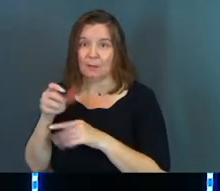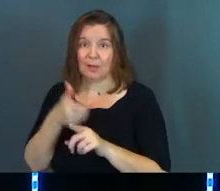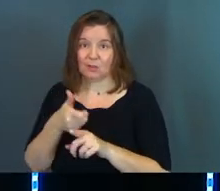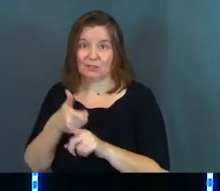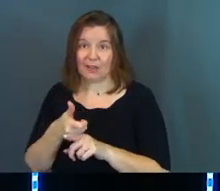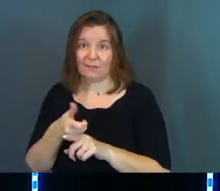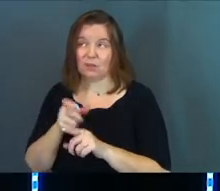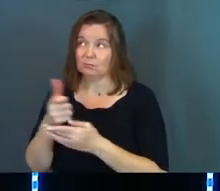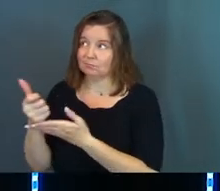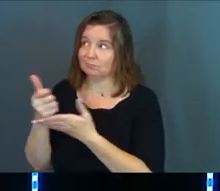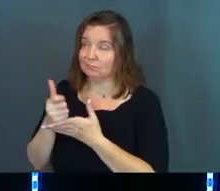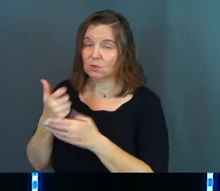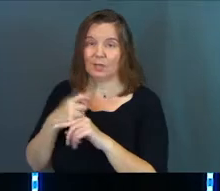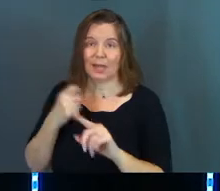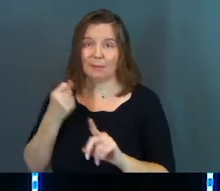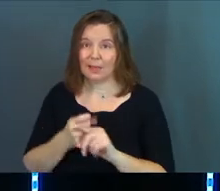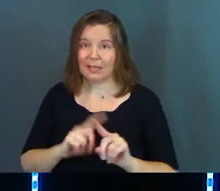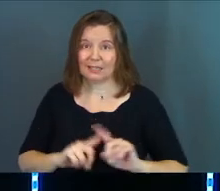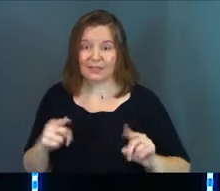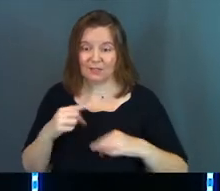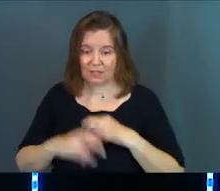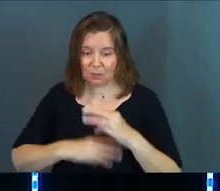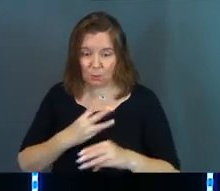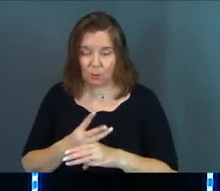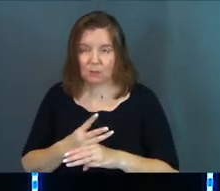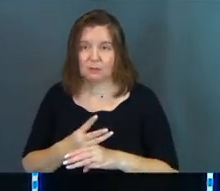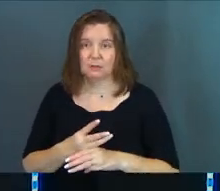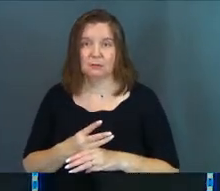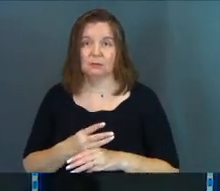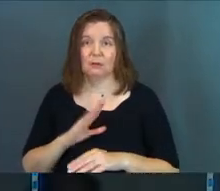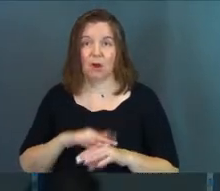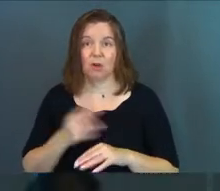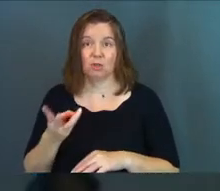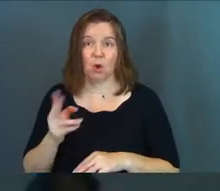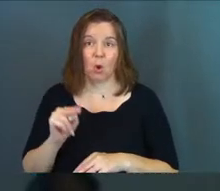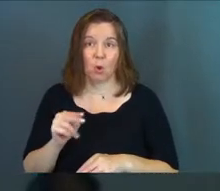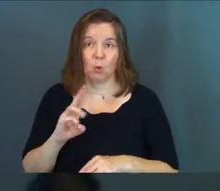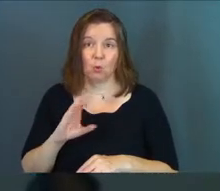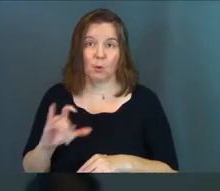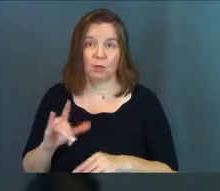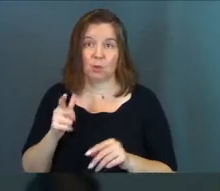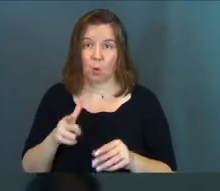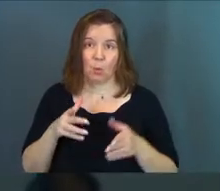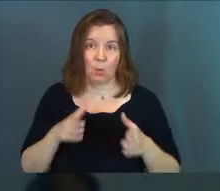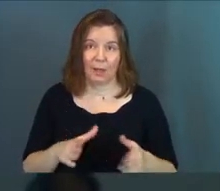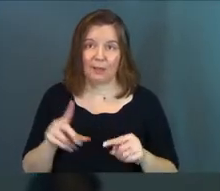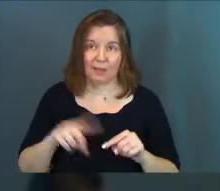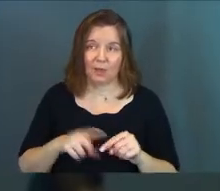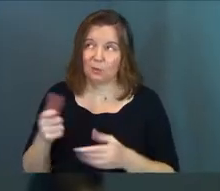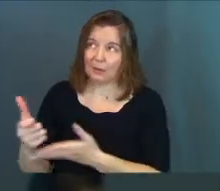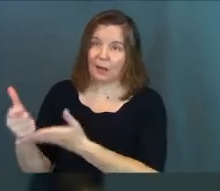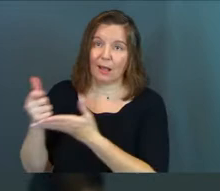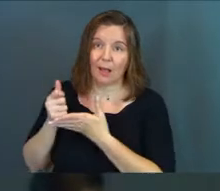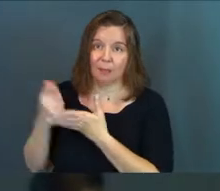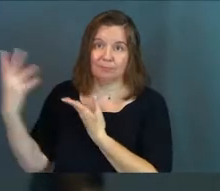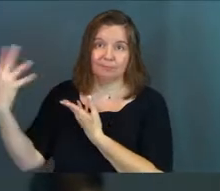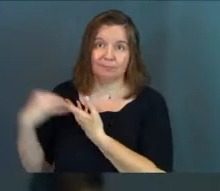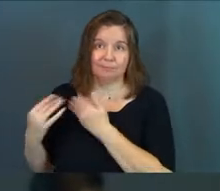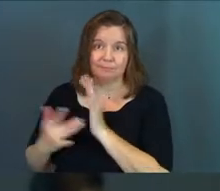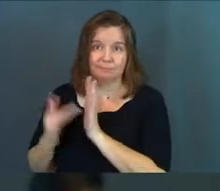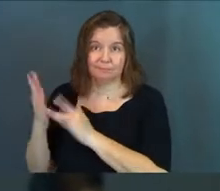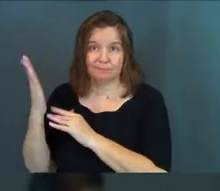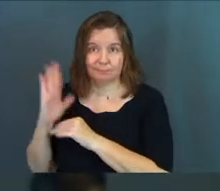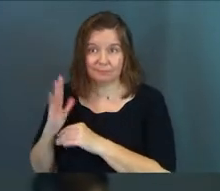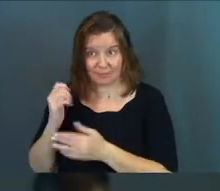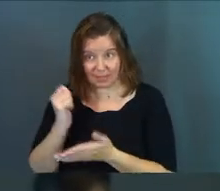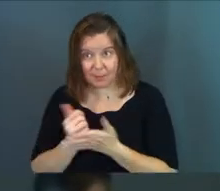yourself. You cannot make a difference in this world on your own will, by your own way. You need help. We all